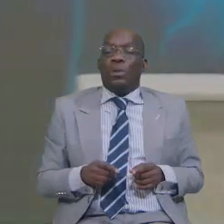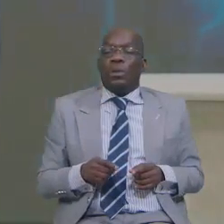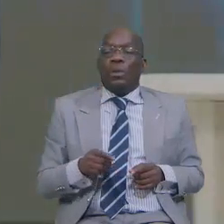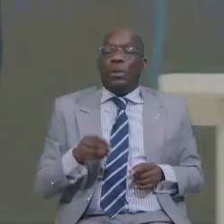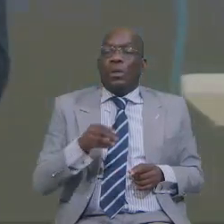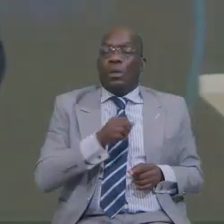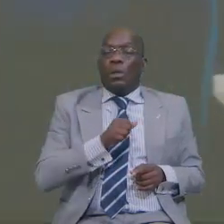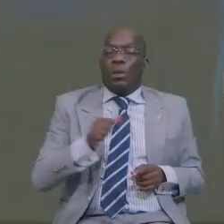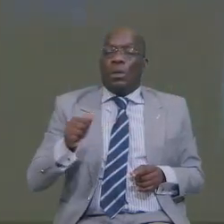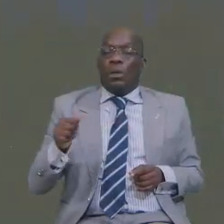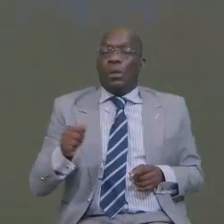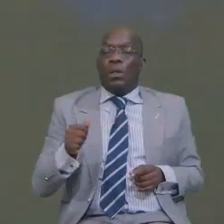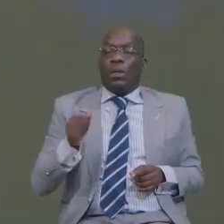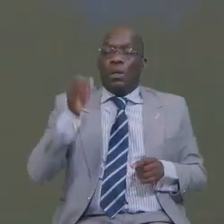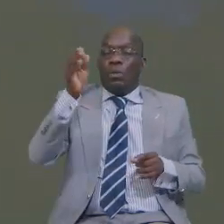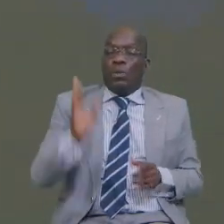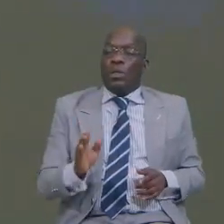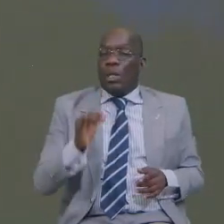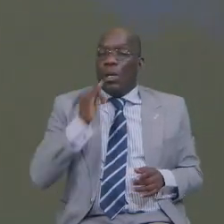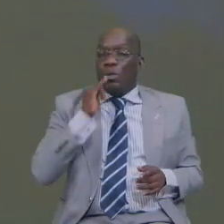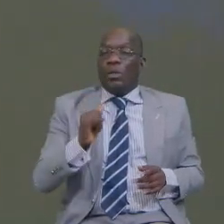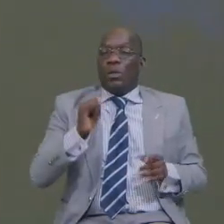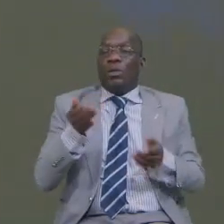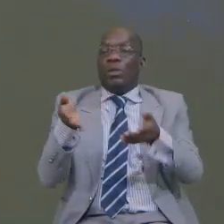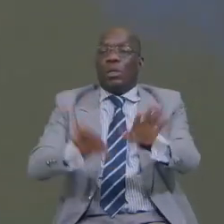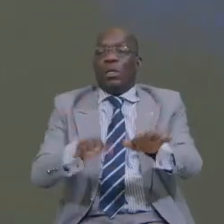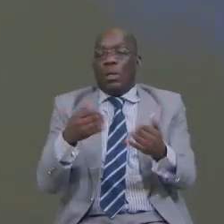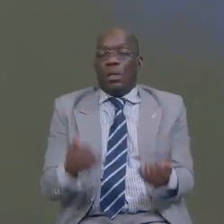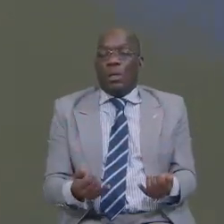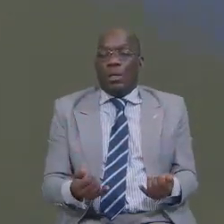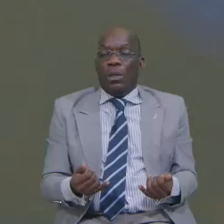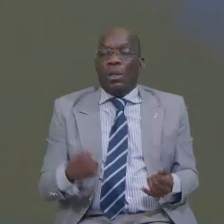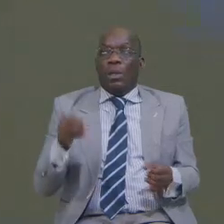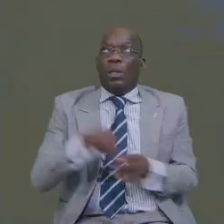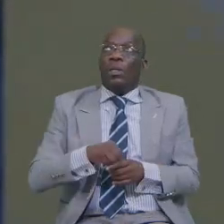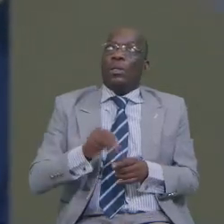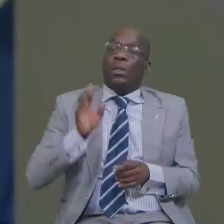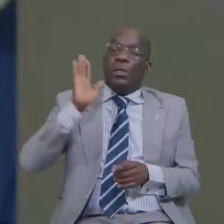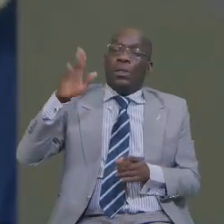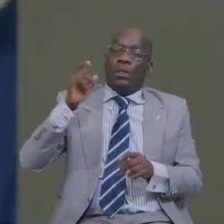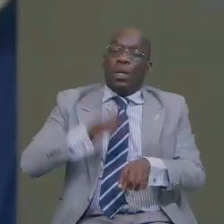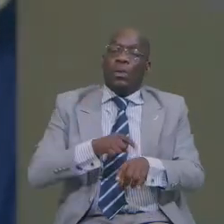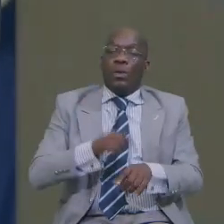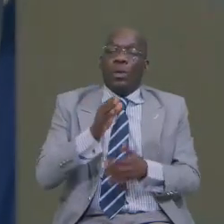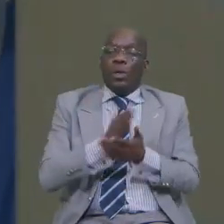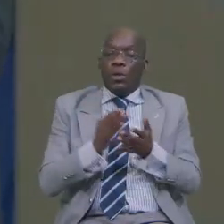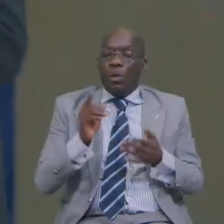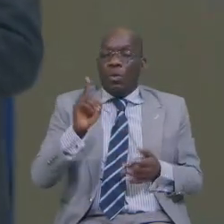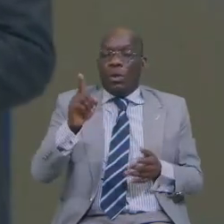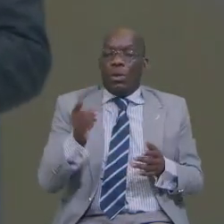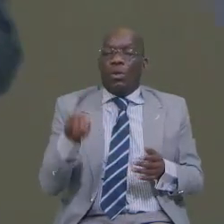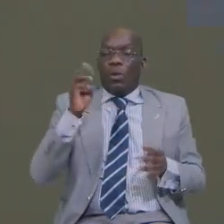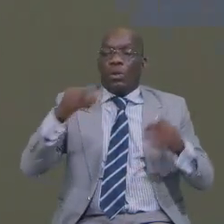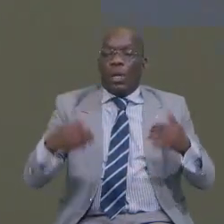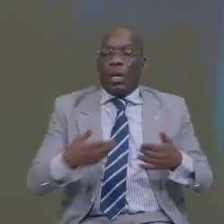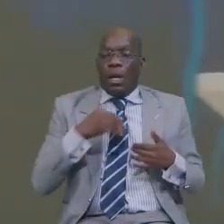on to glory now. In his lifetime, there was somebody having cancer. And